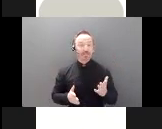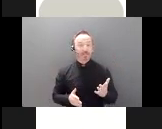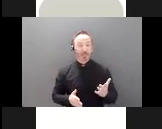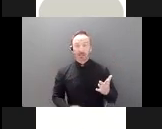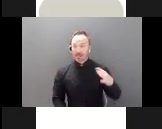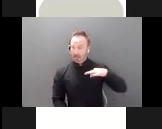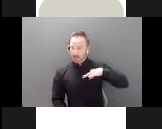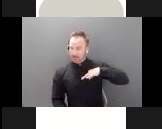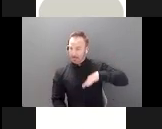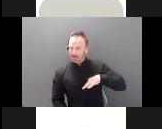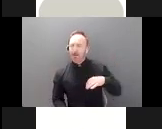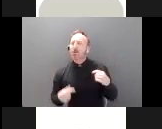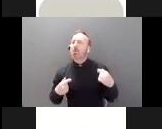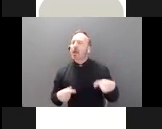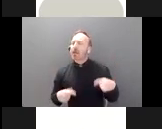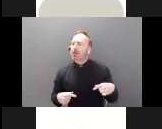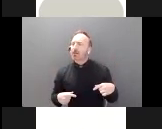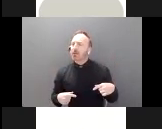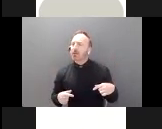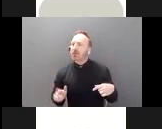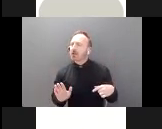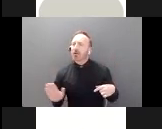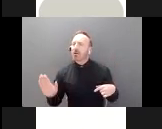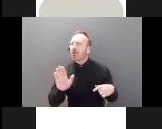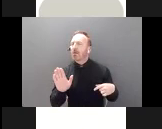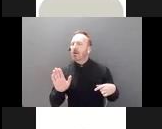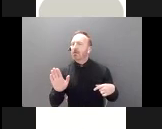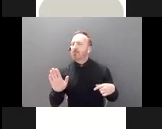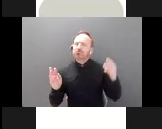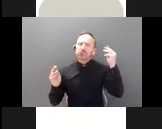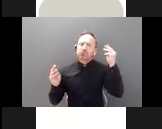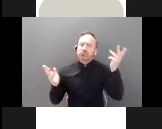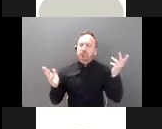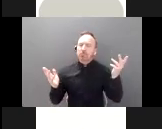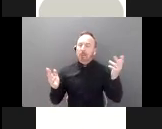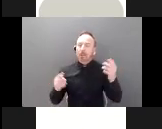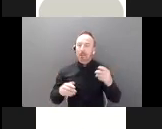And I wanted to give a sense of, if you've got a